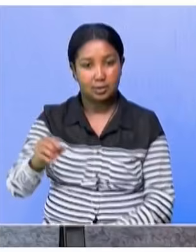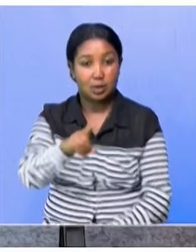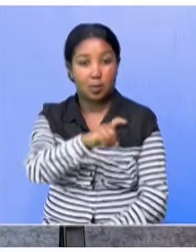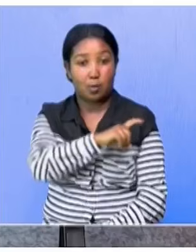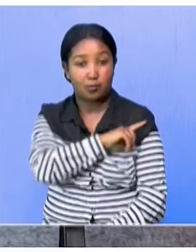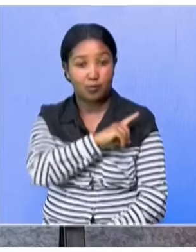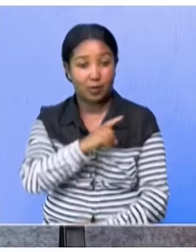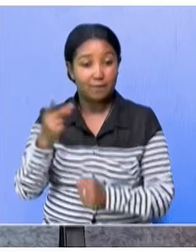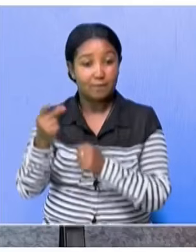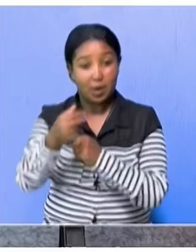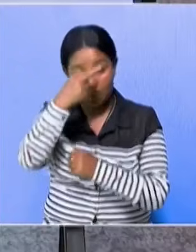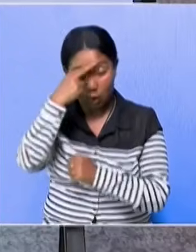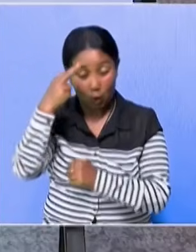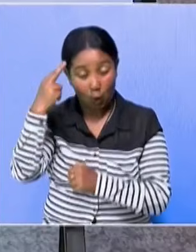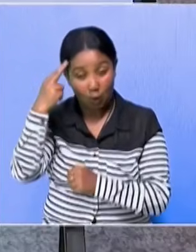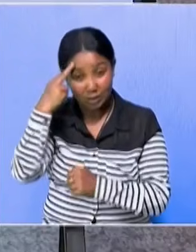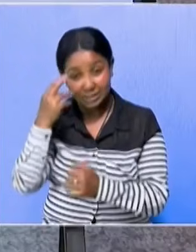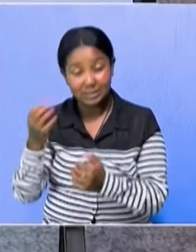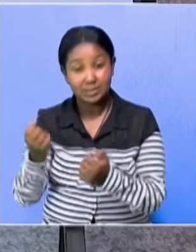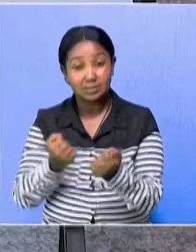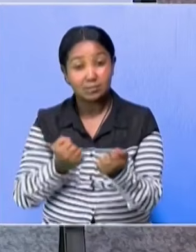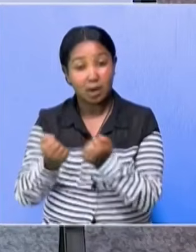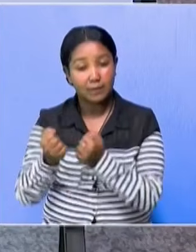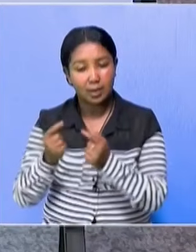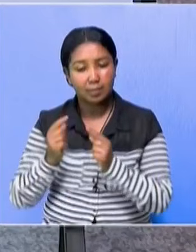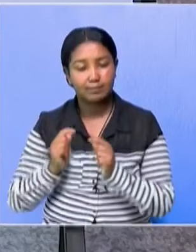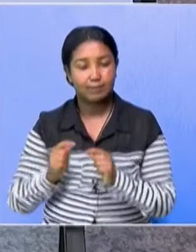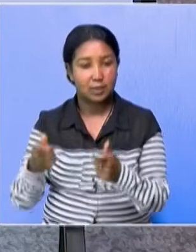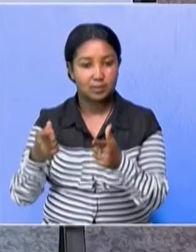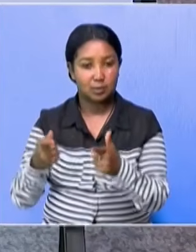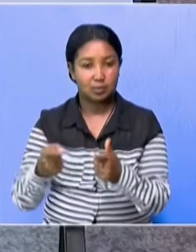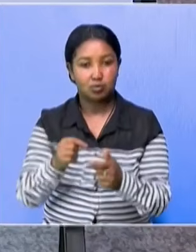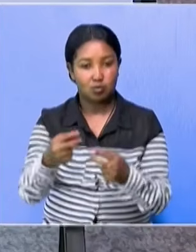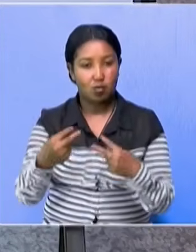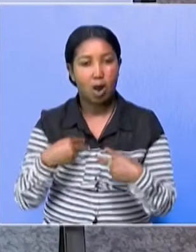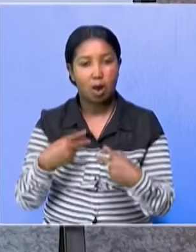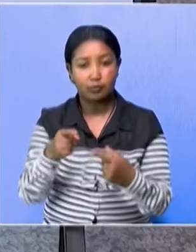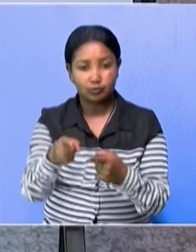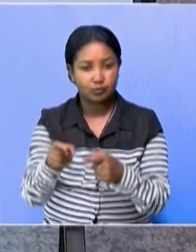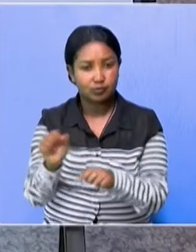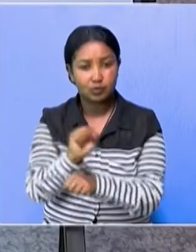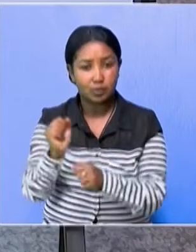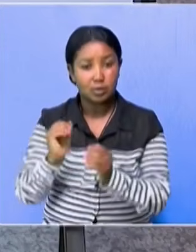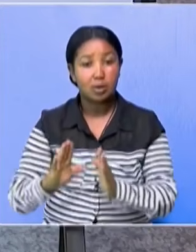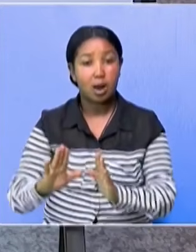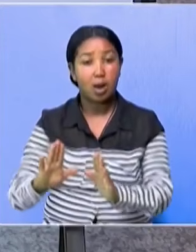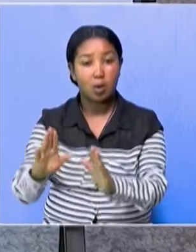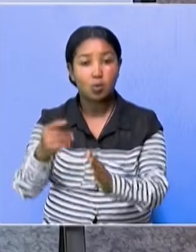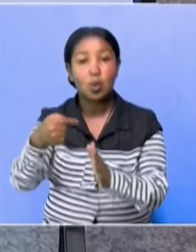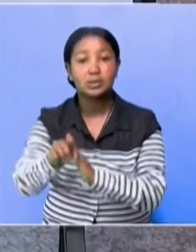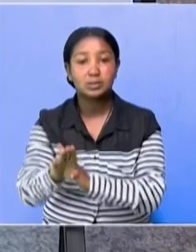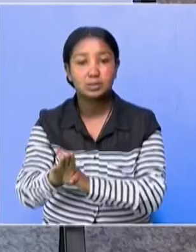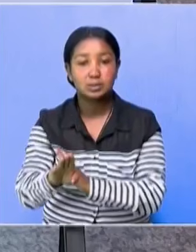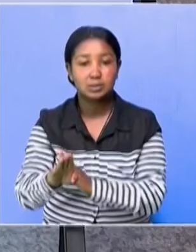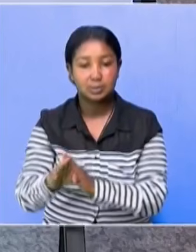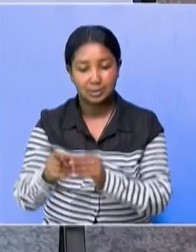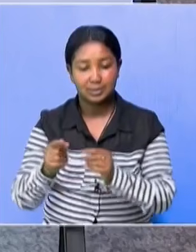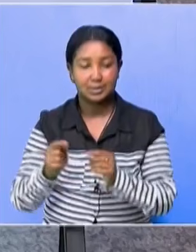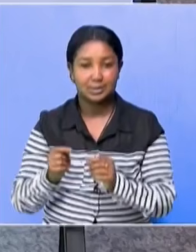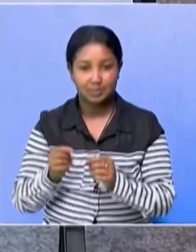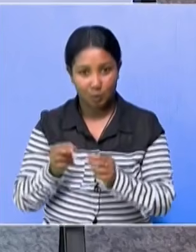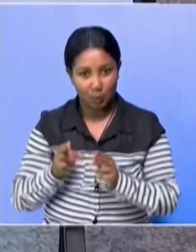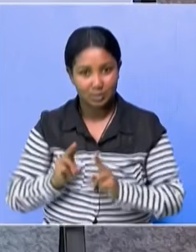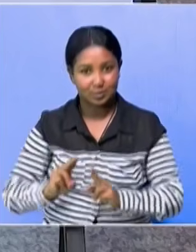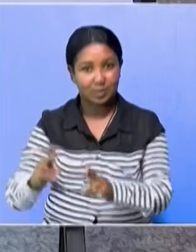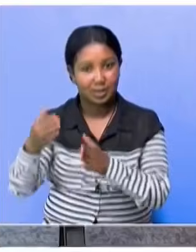the driver because of driving with high speed. You have to drive the allowed what? Speed